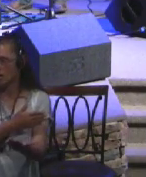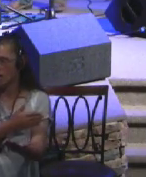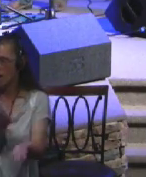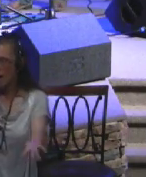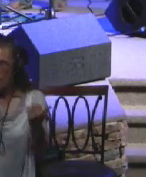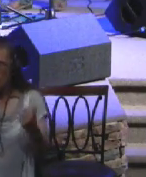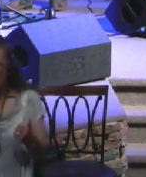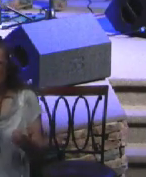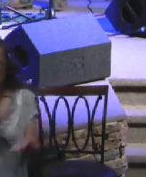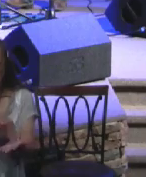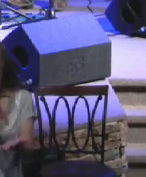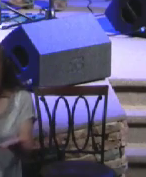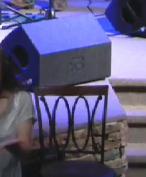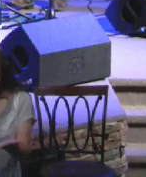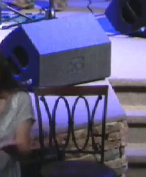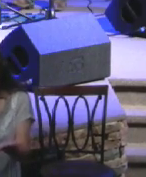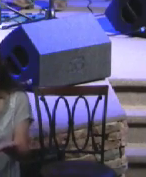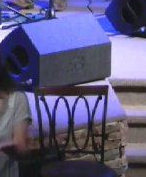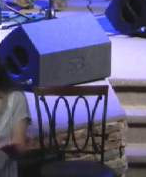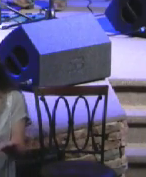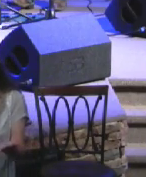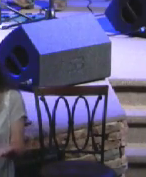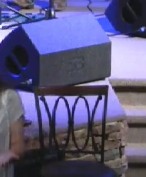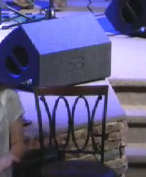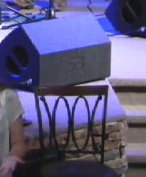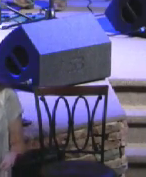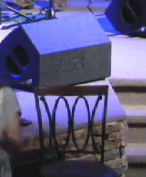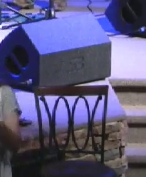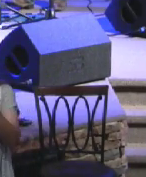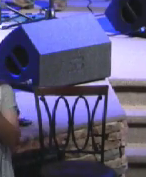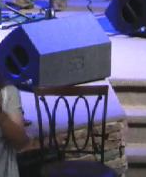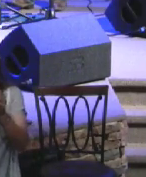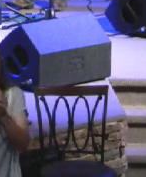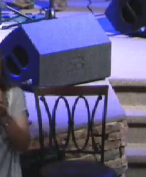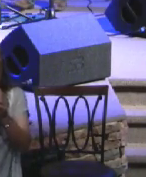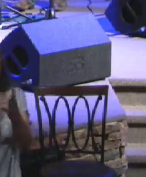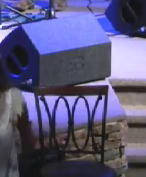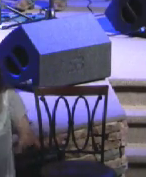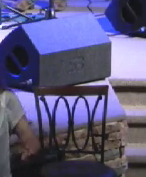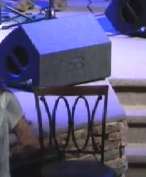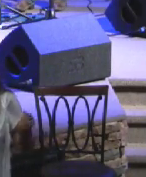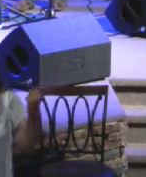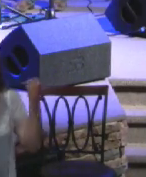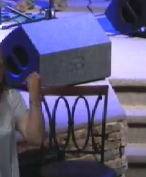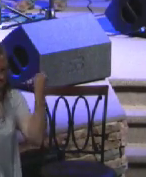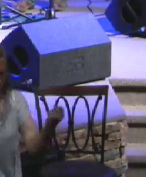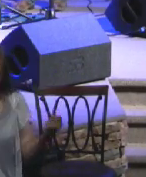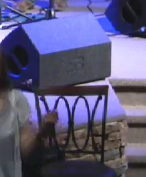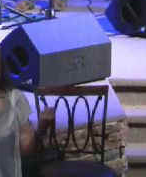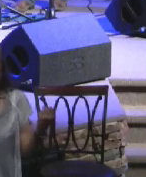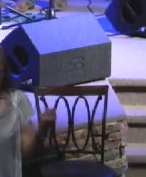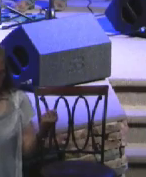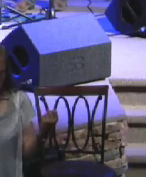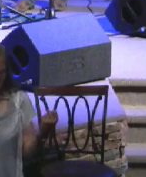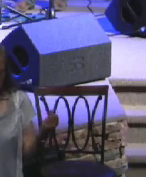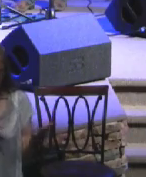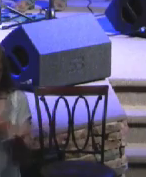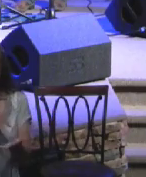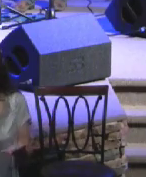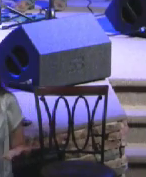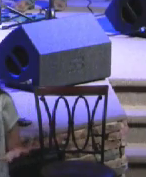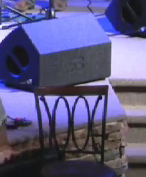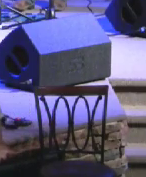I want you to step out. And Father, I pray, give courage and boldness to step